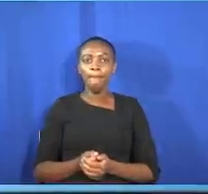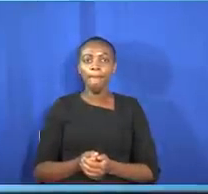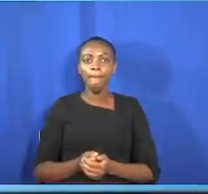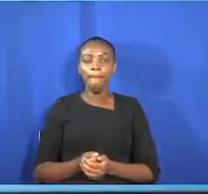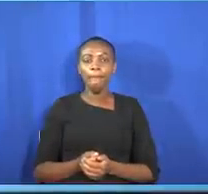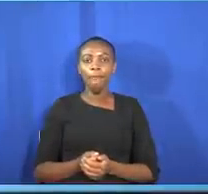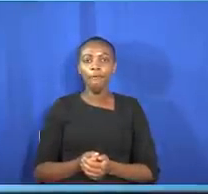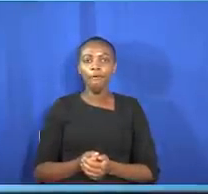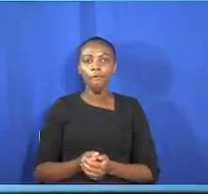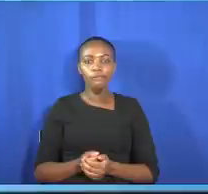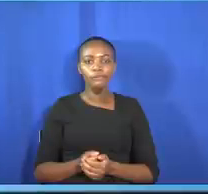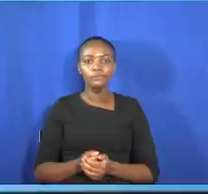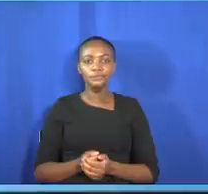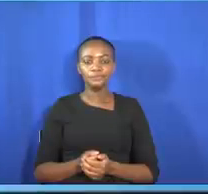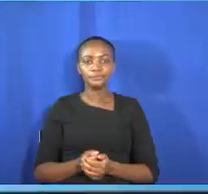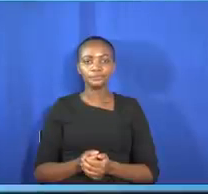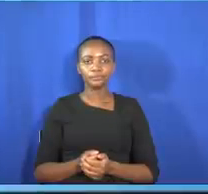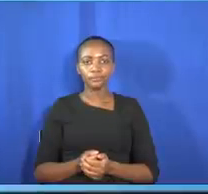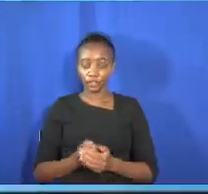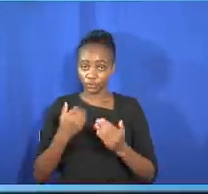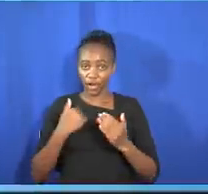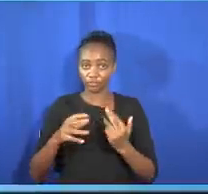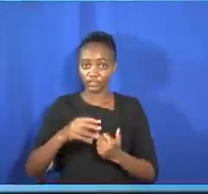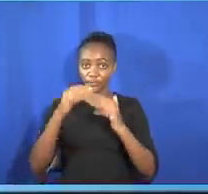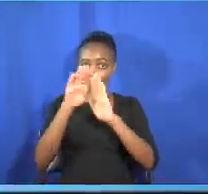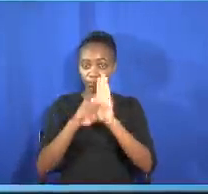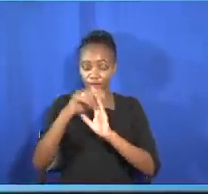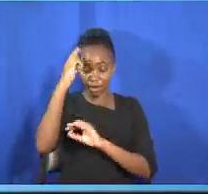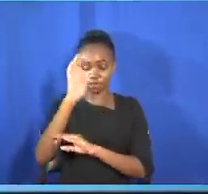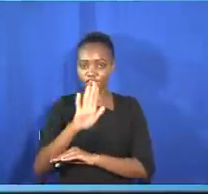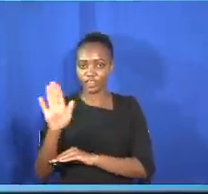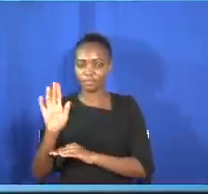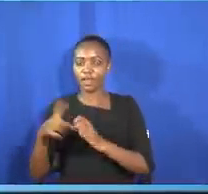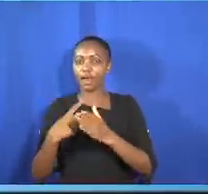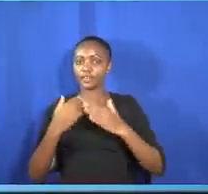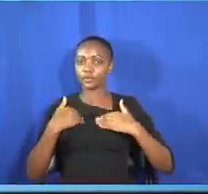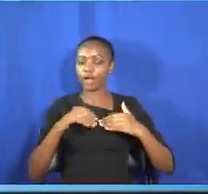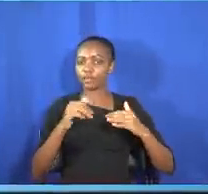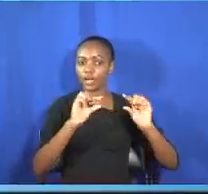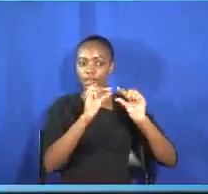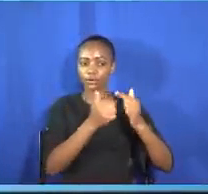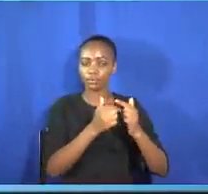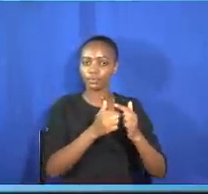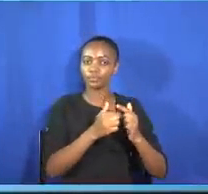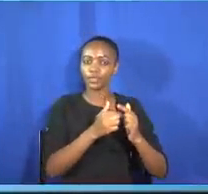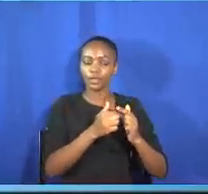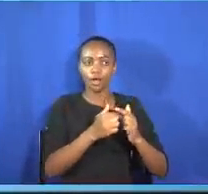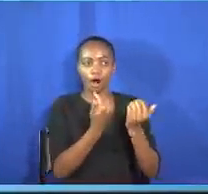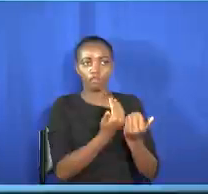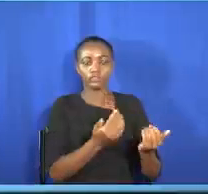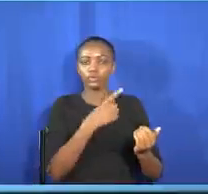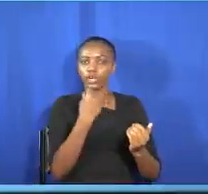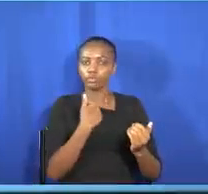the, of course, you treat them with some special programs for them. Then there is this group of